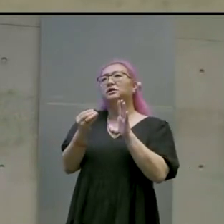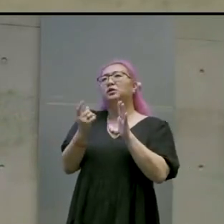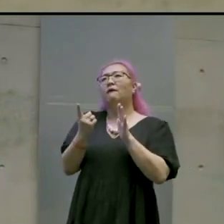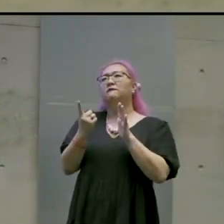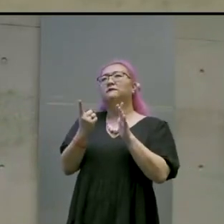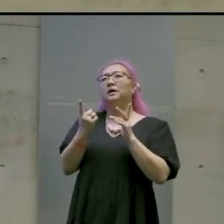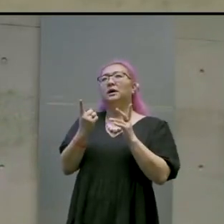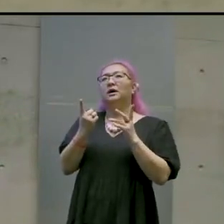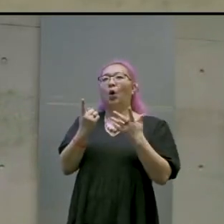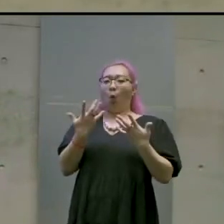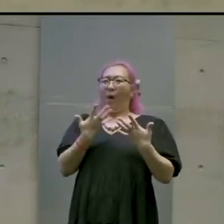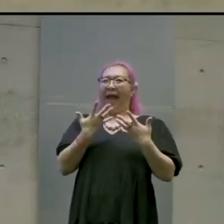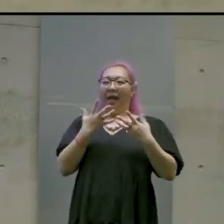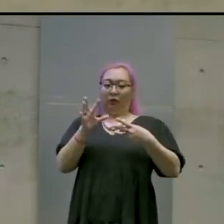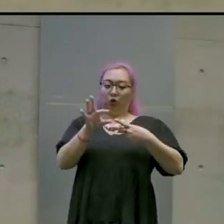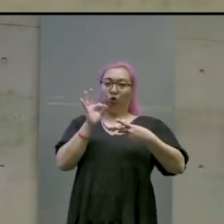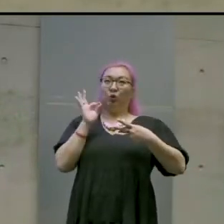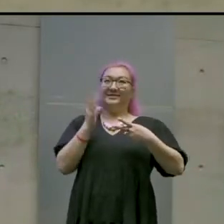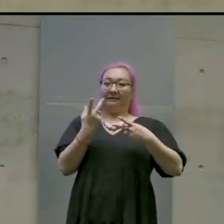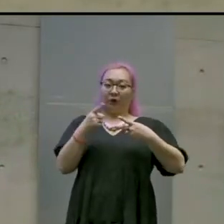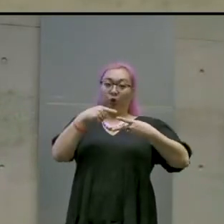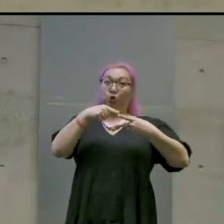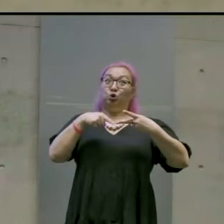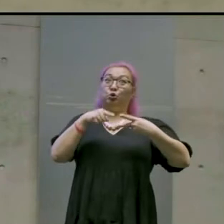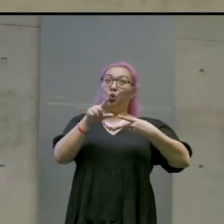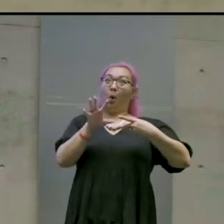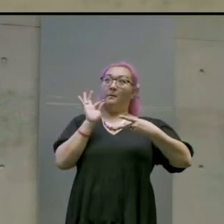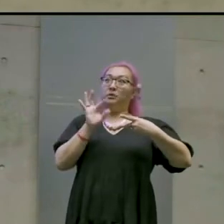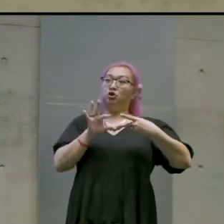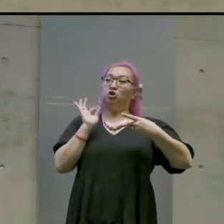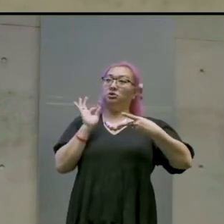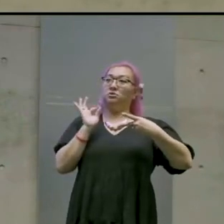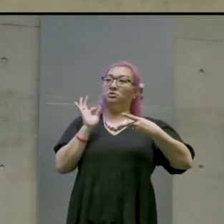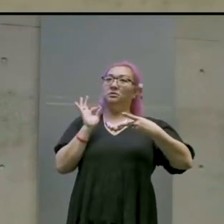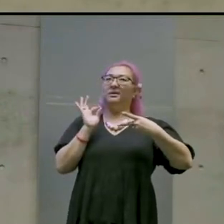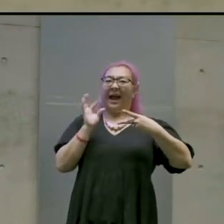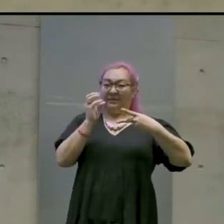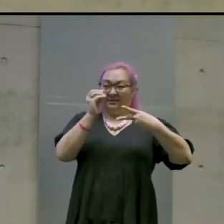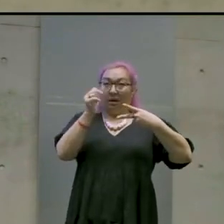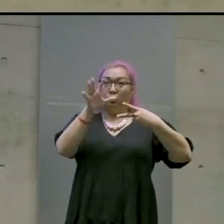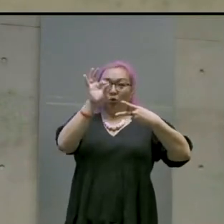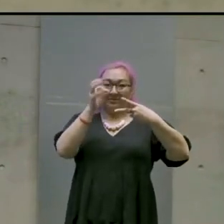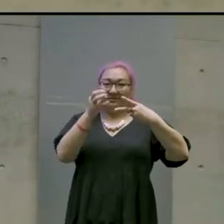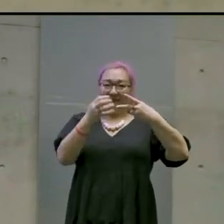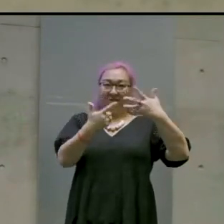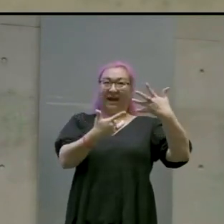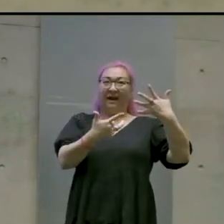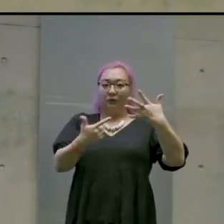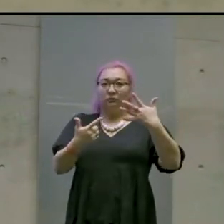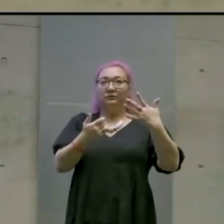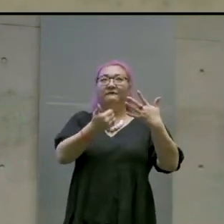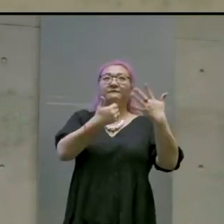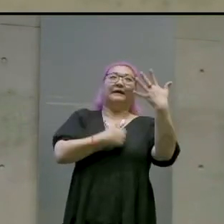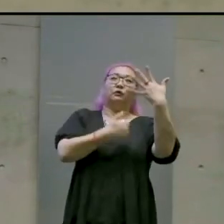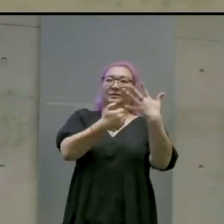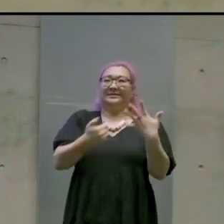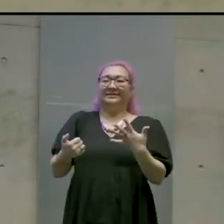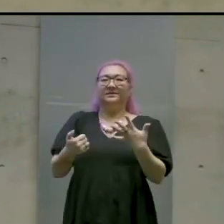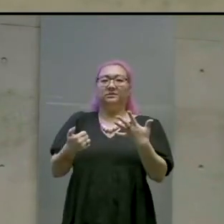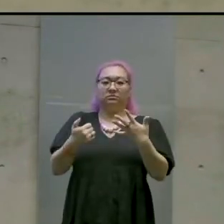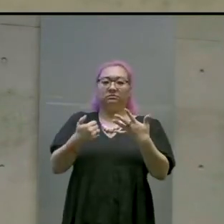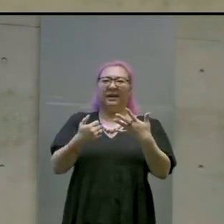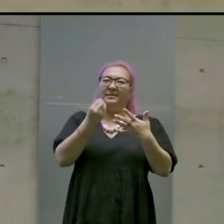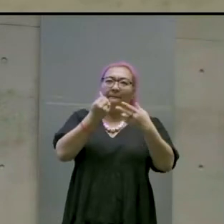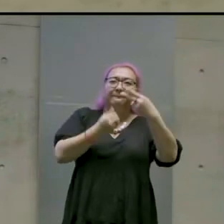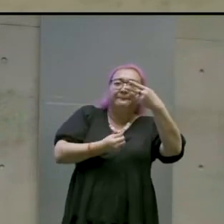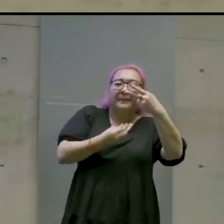just 2 options per choice to choose between, or more, all the way up to like 5 or 6 different options to choose between. Do you have any thoughts on